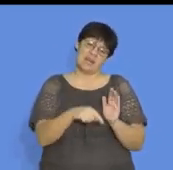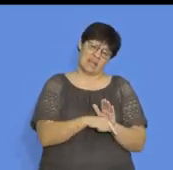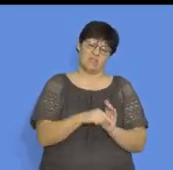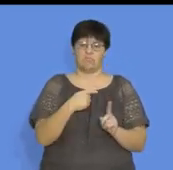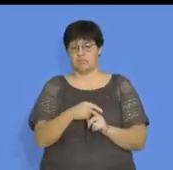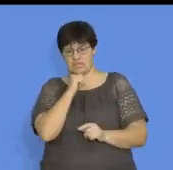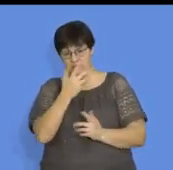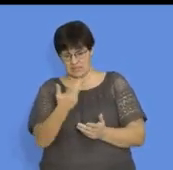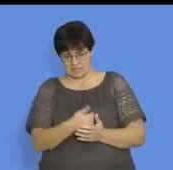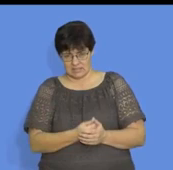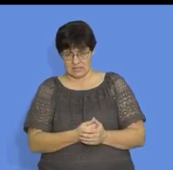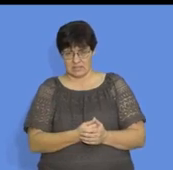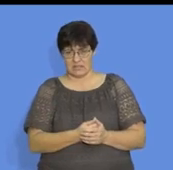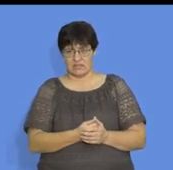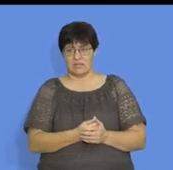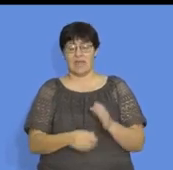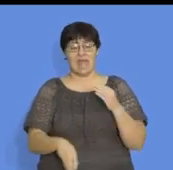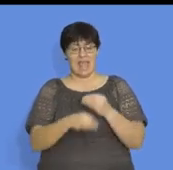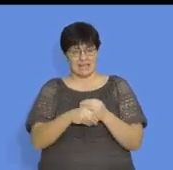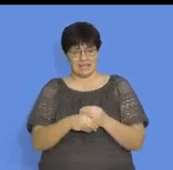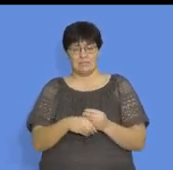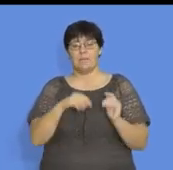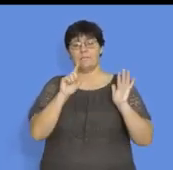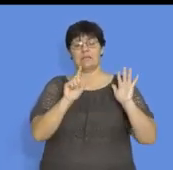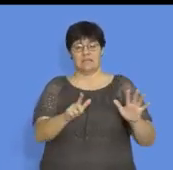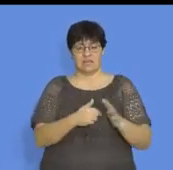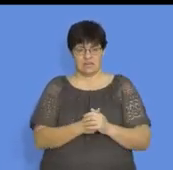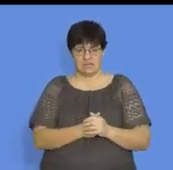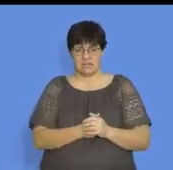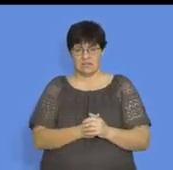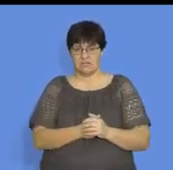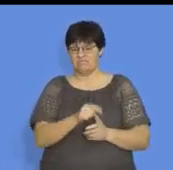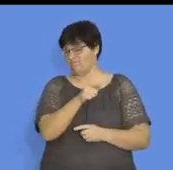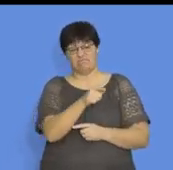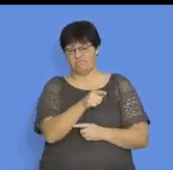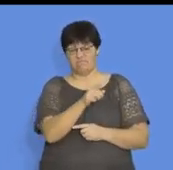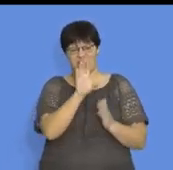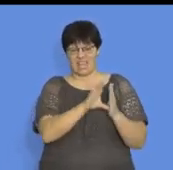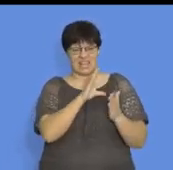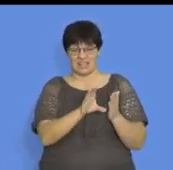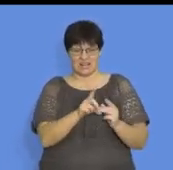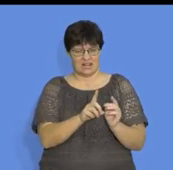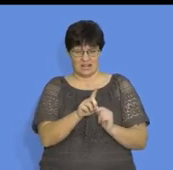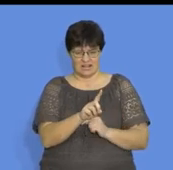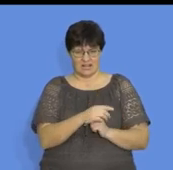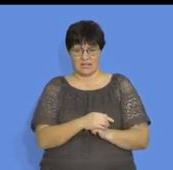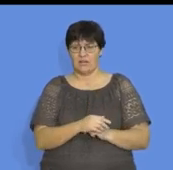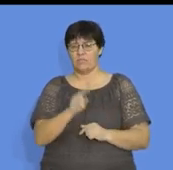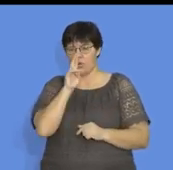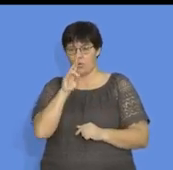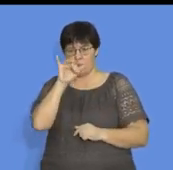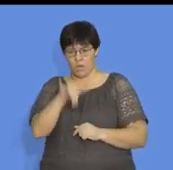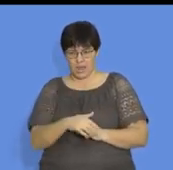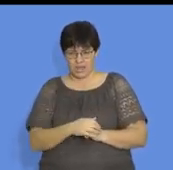or a positive, it doesn't really matter. If I add, I will get a 7. So I'm not going to consider cancelling x. Let's look